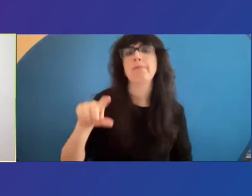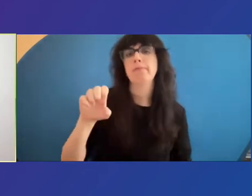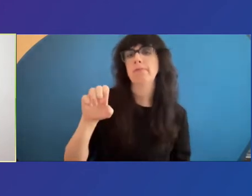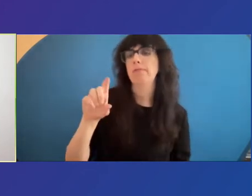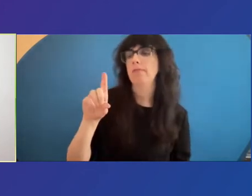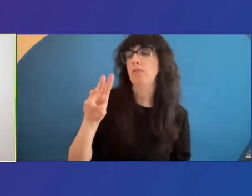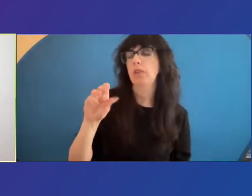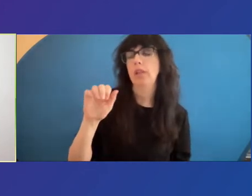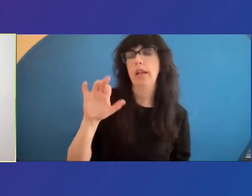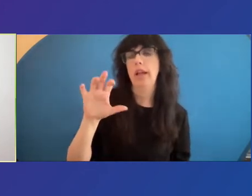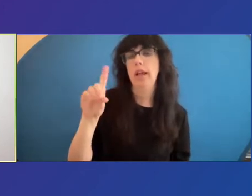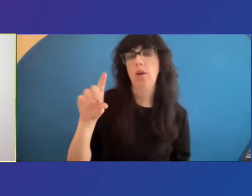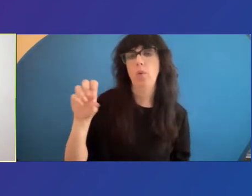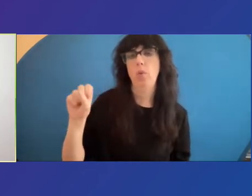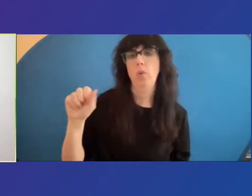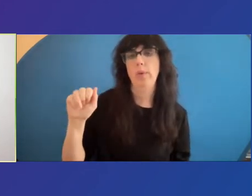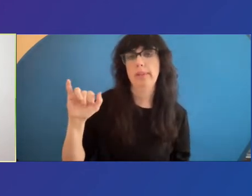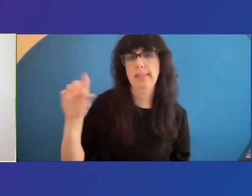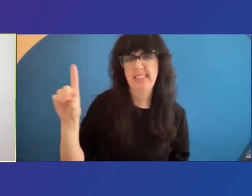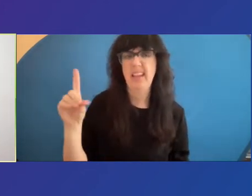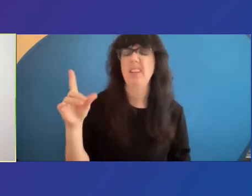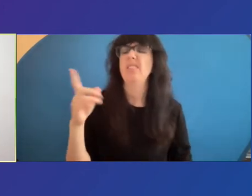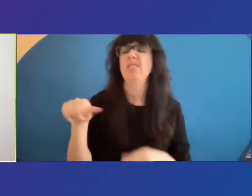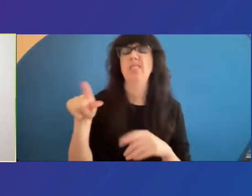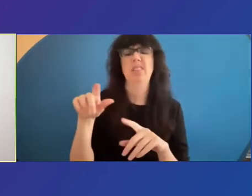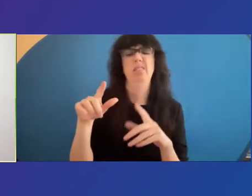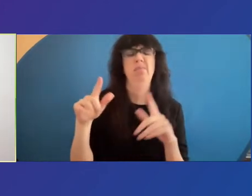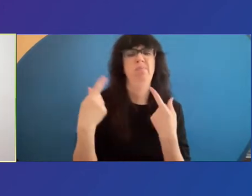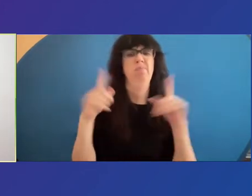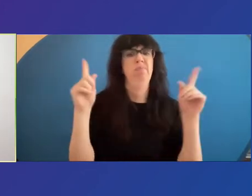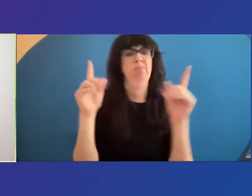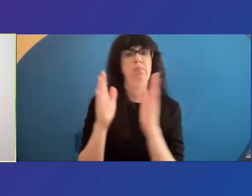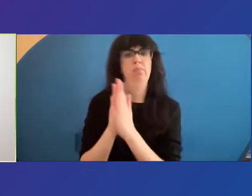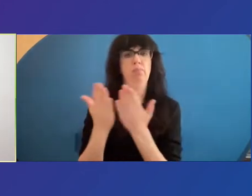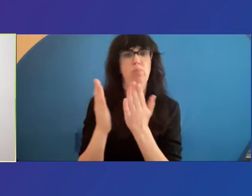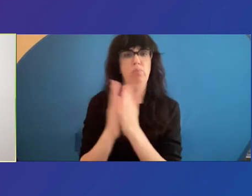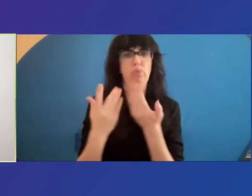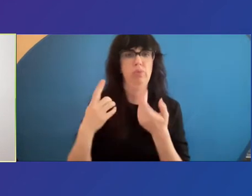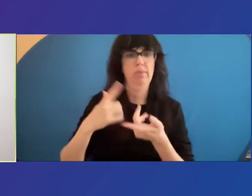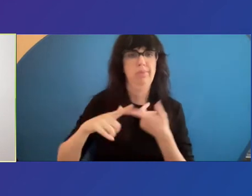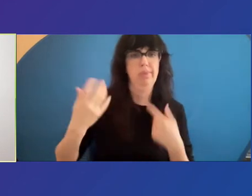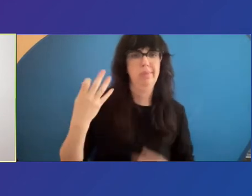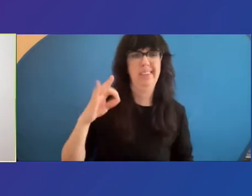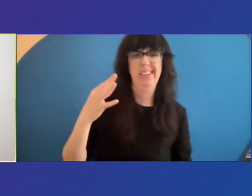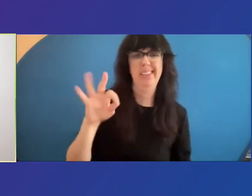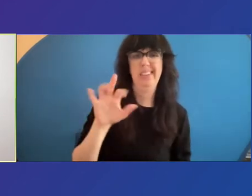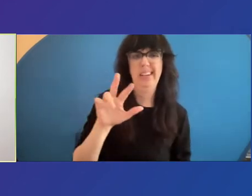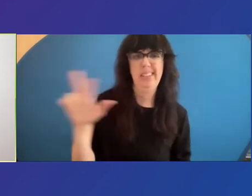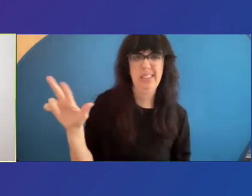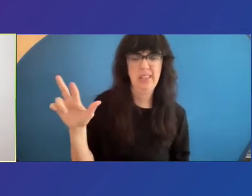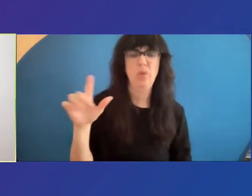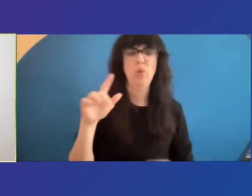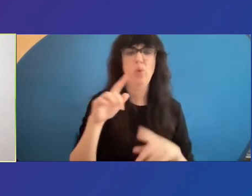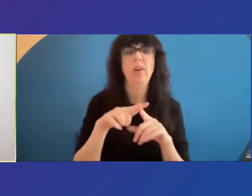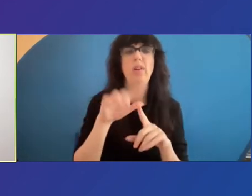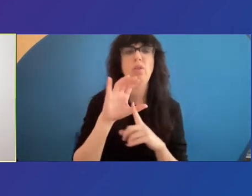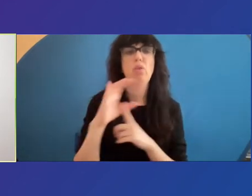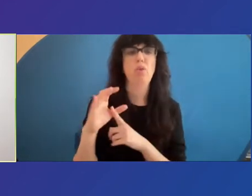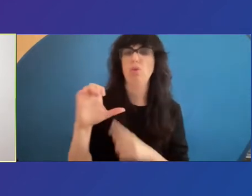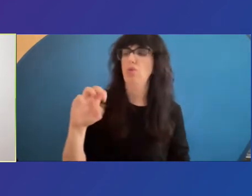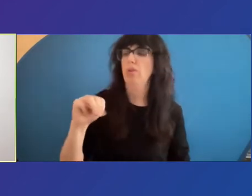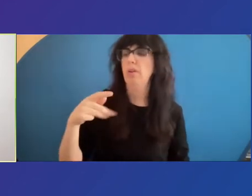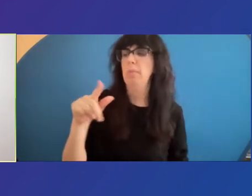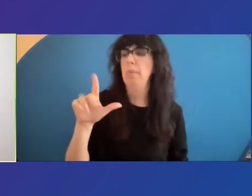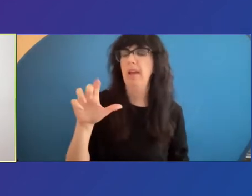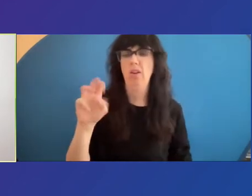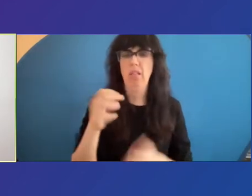book, Cultural and Imperialism, which was from 1993, he wrote,